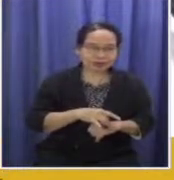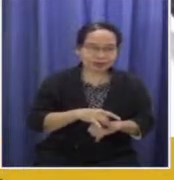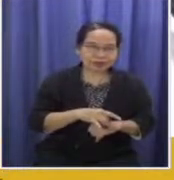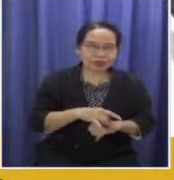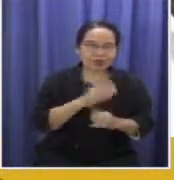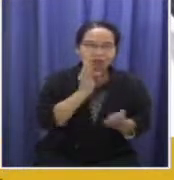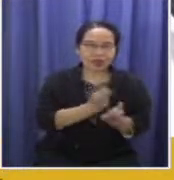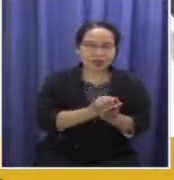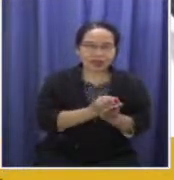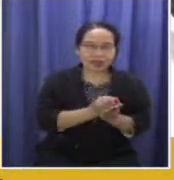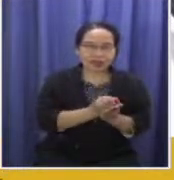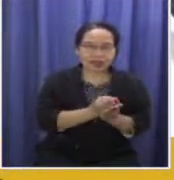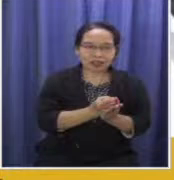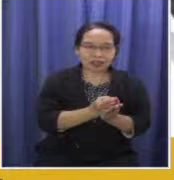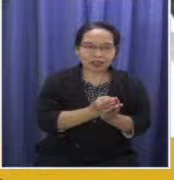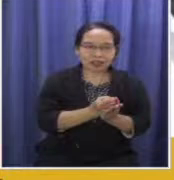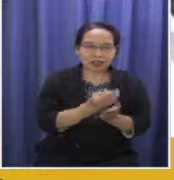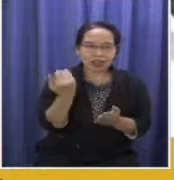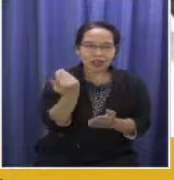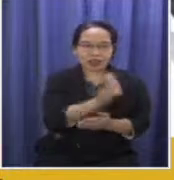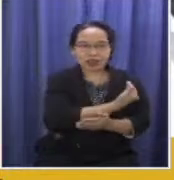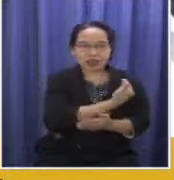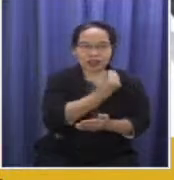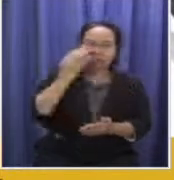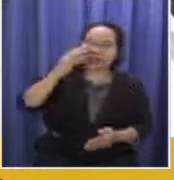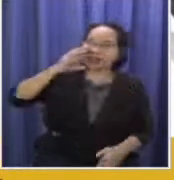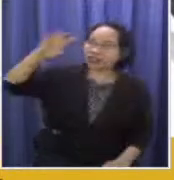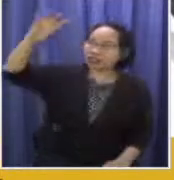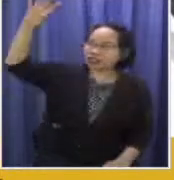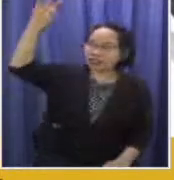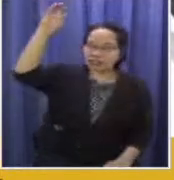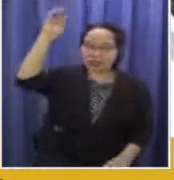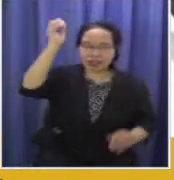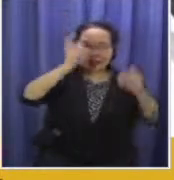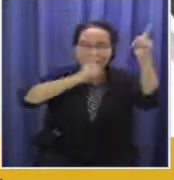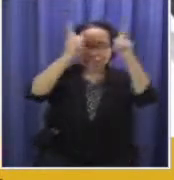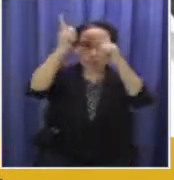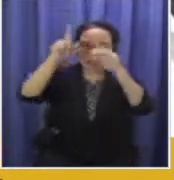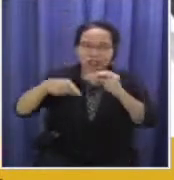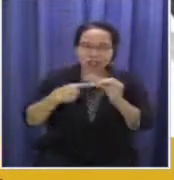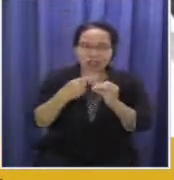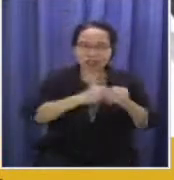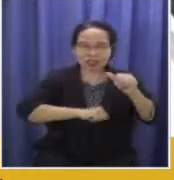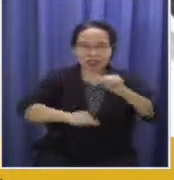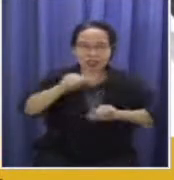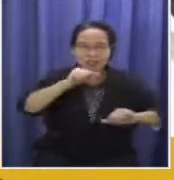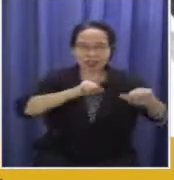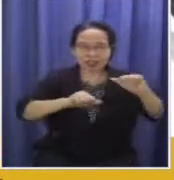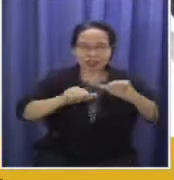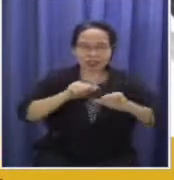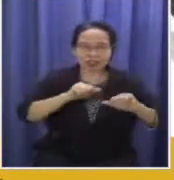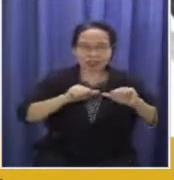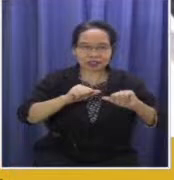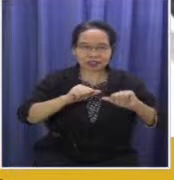In fact, our sun is a star, according to science.